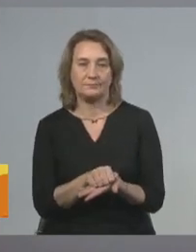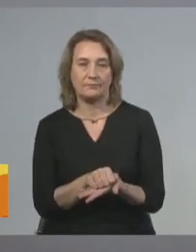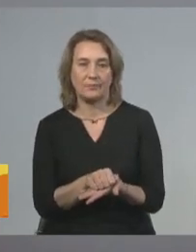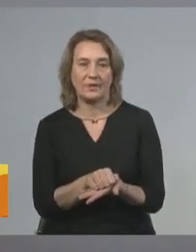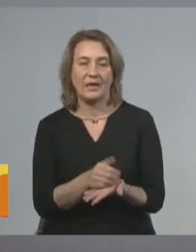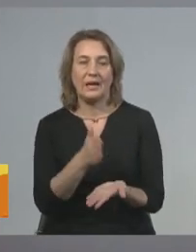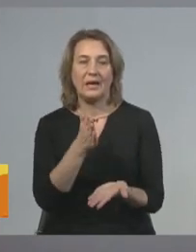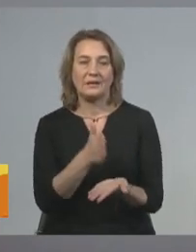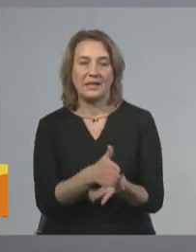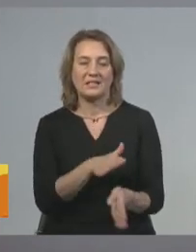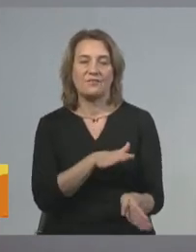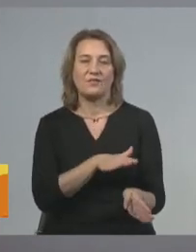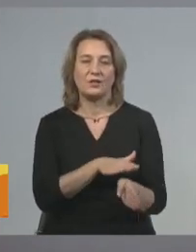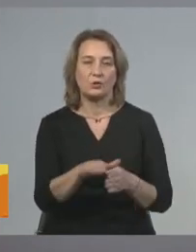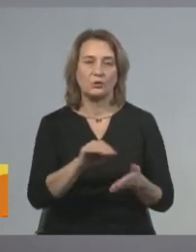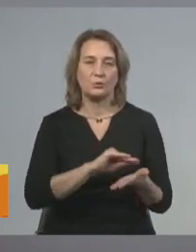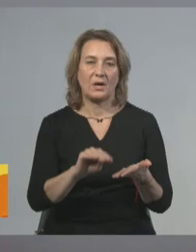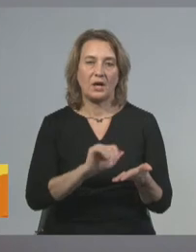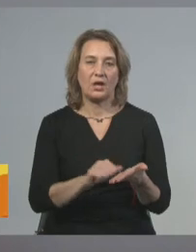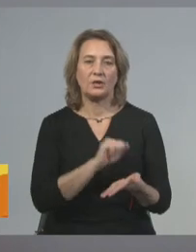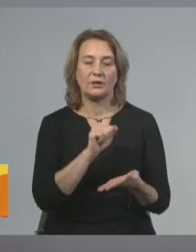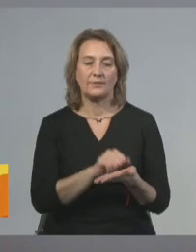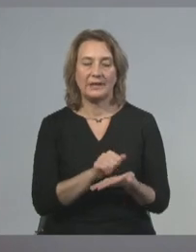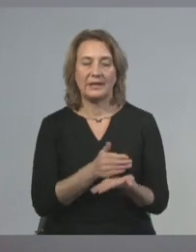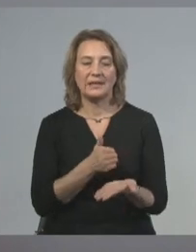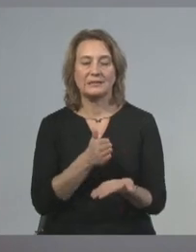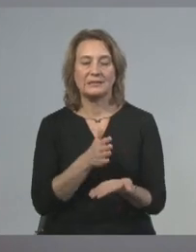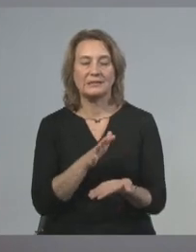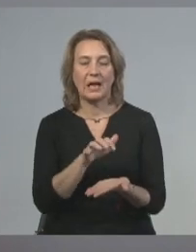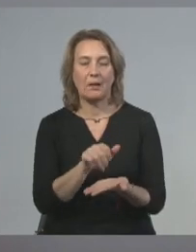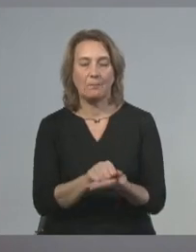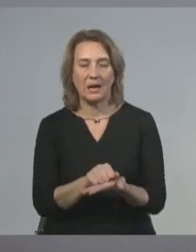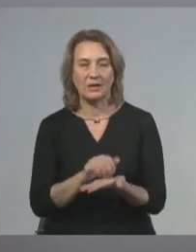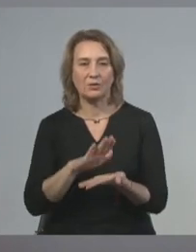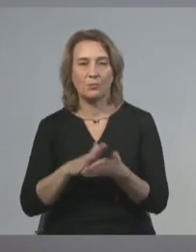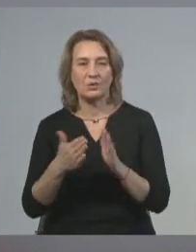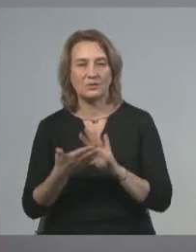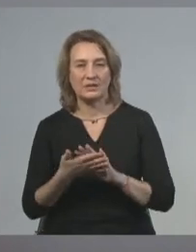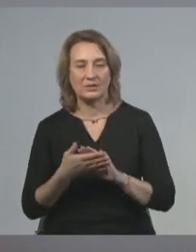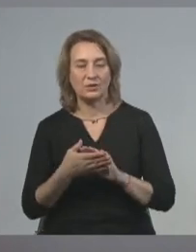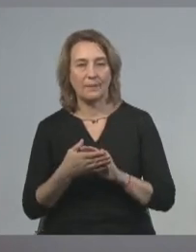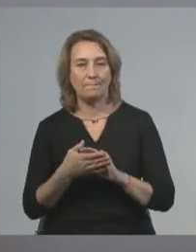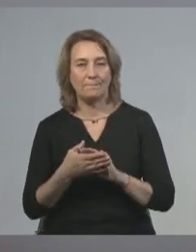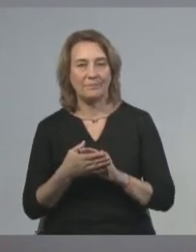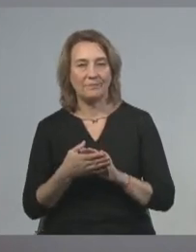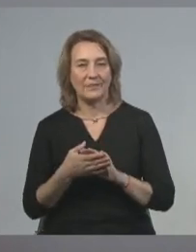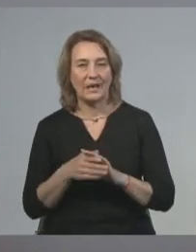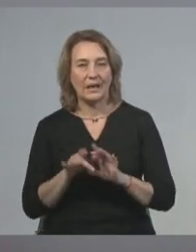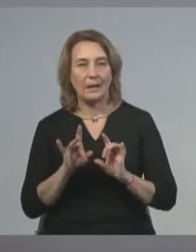position and that's really interesting because it seems that media